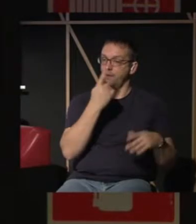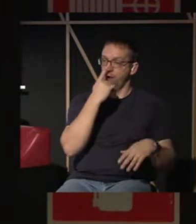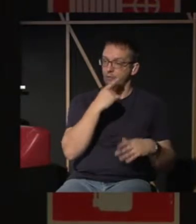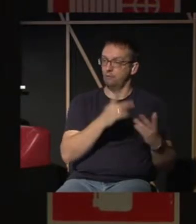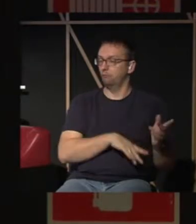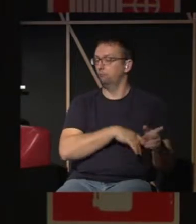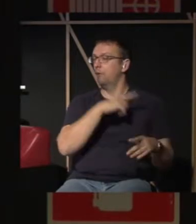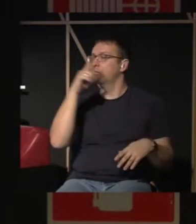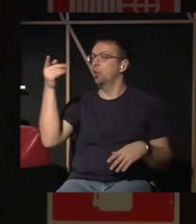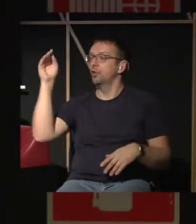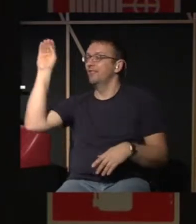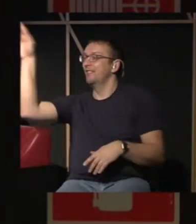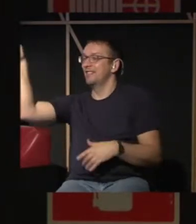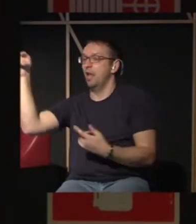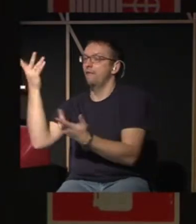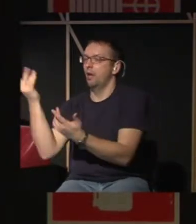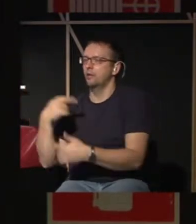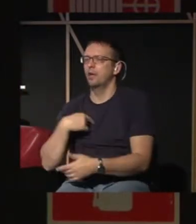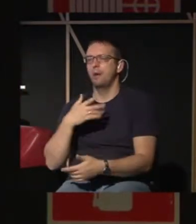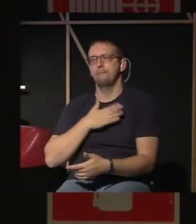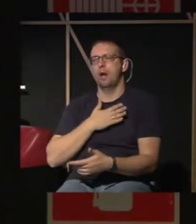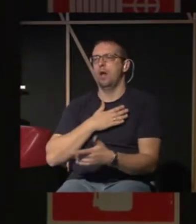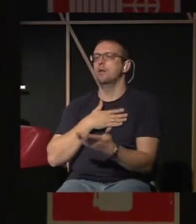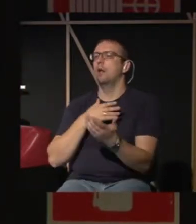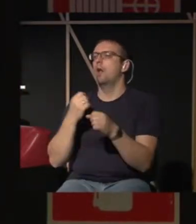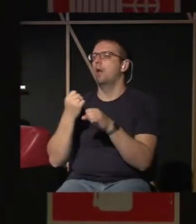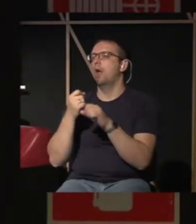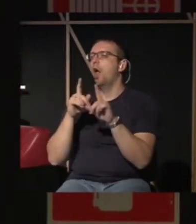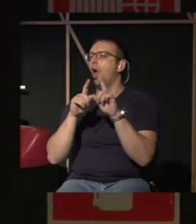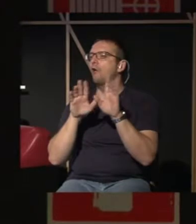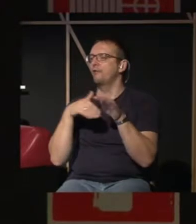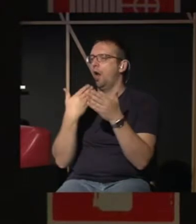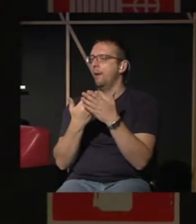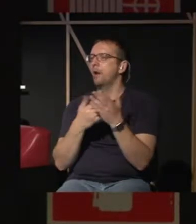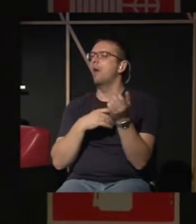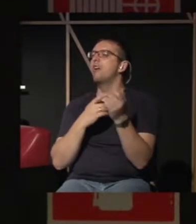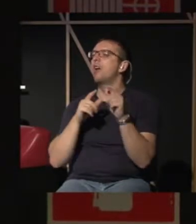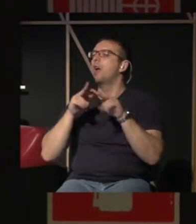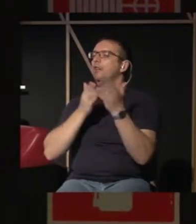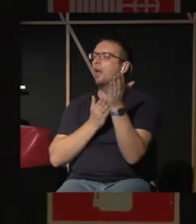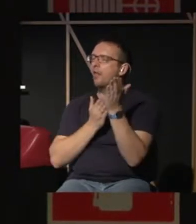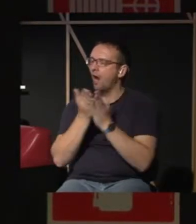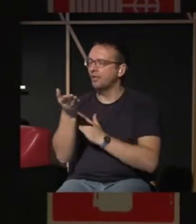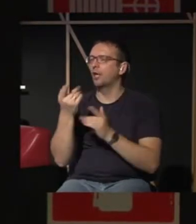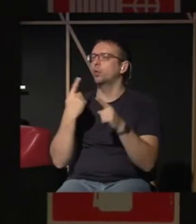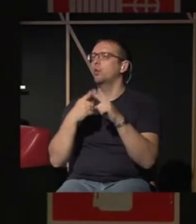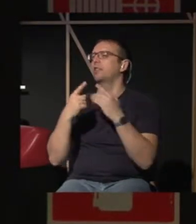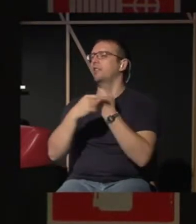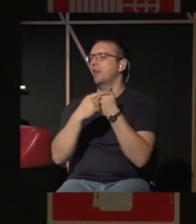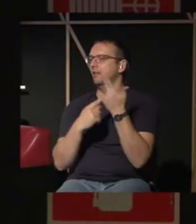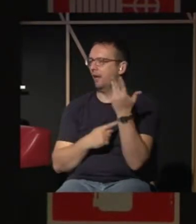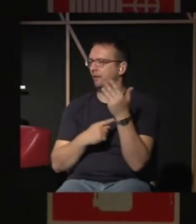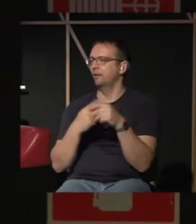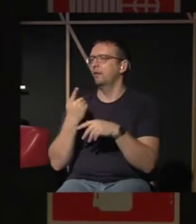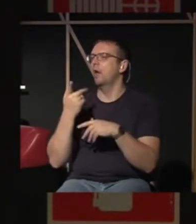was founded in 2005 as the Corporate Social Responsibility Department. So it's quite new at